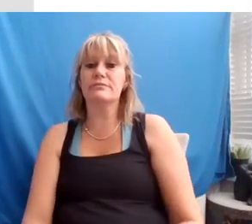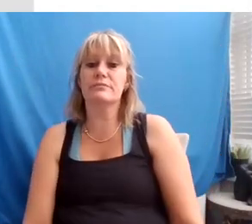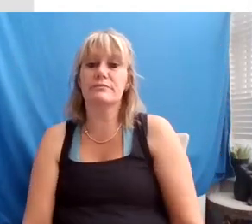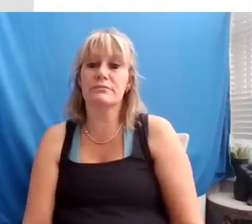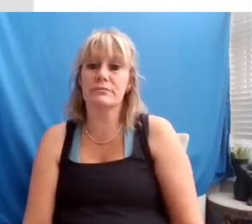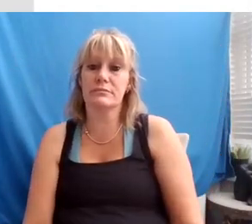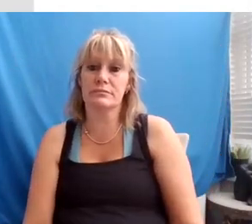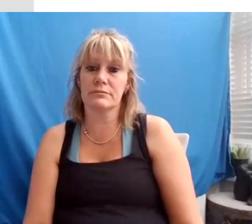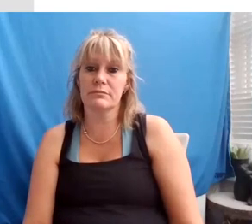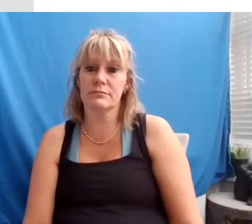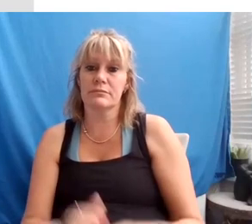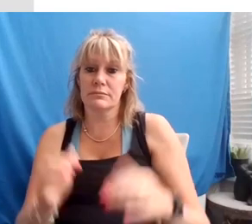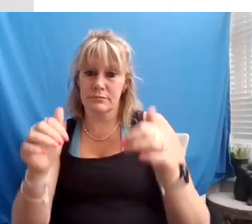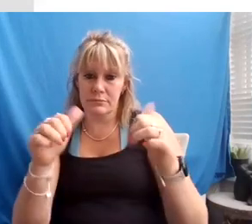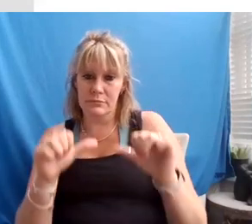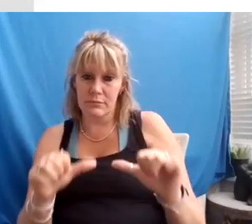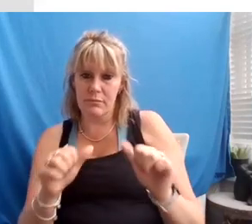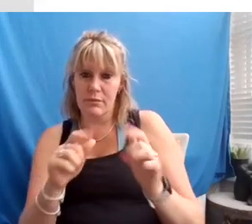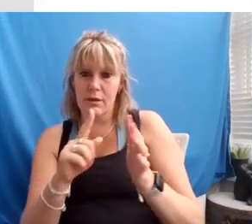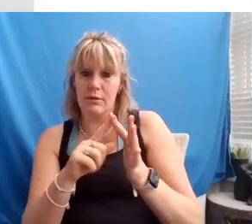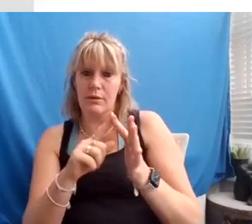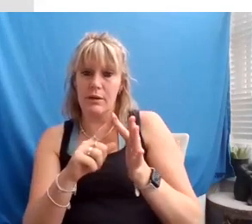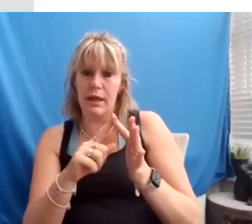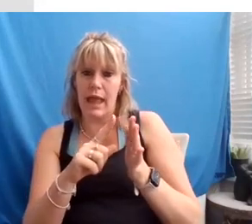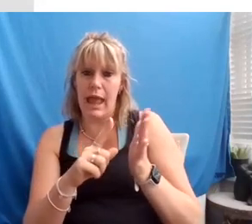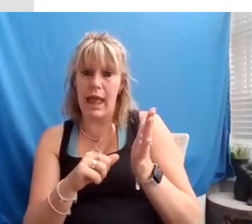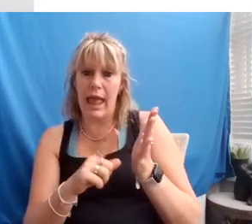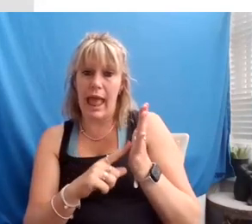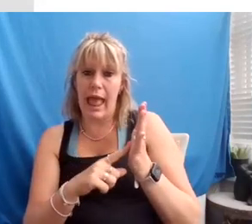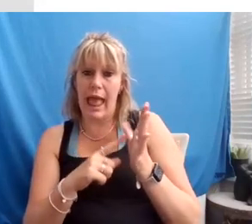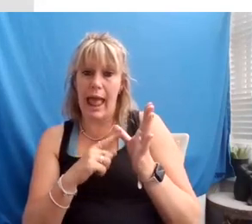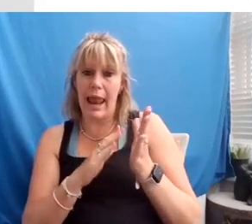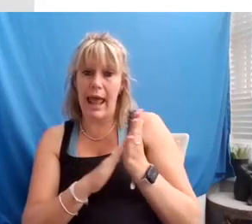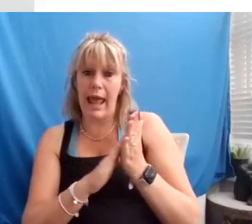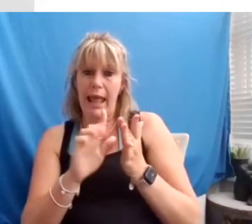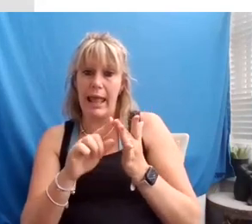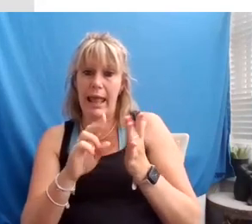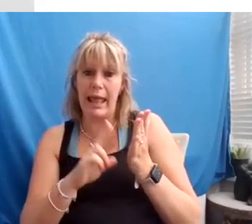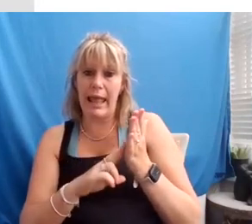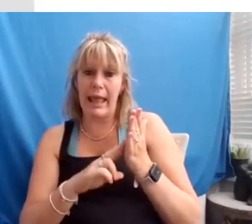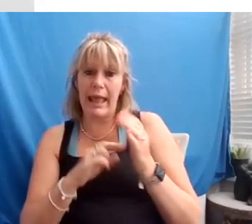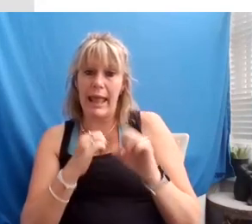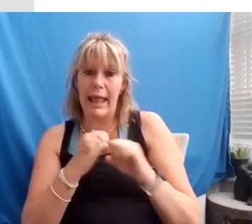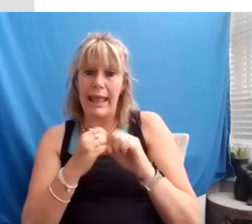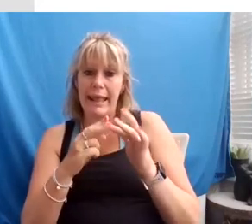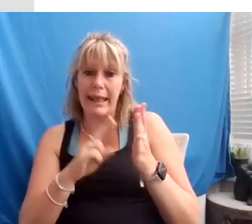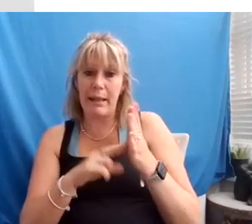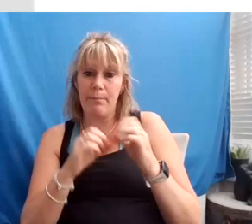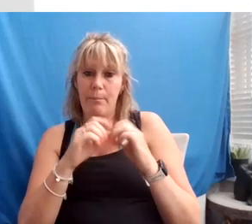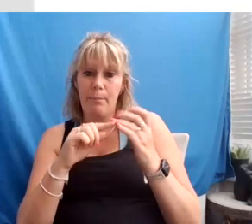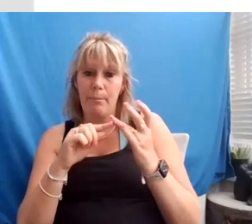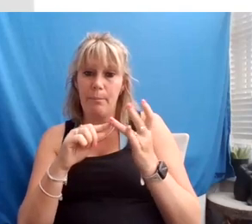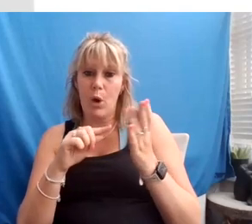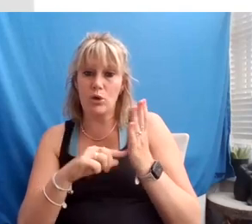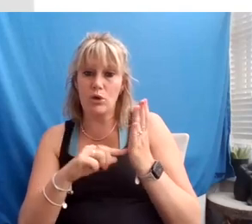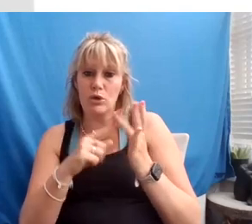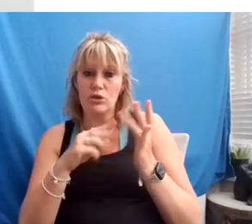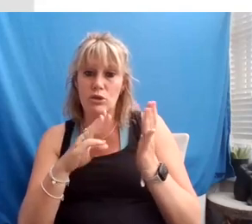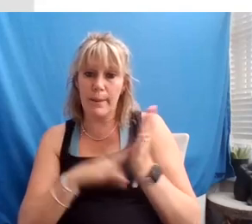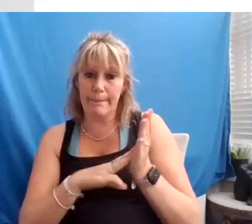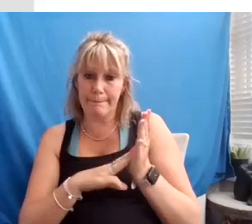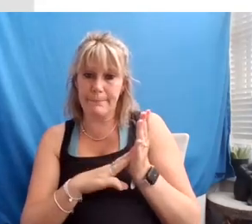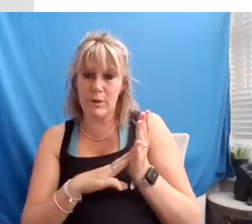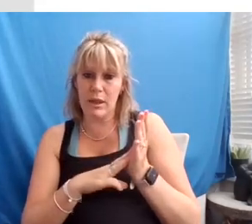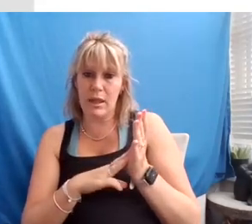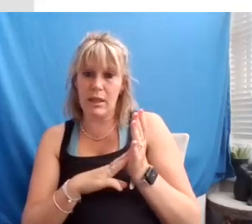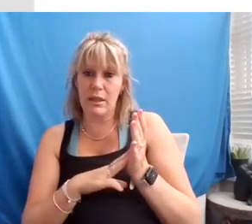And next we move on to a pen and ink drawing from Ella Higginbottom. And Ella, if Ella wasn't exhibiting in our